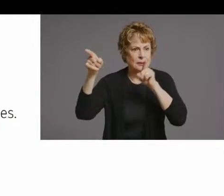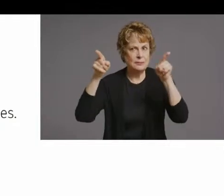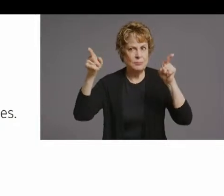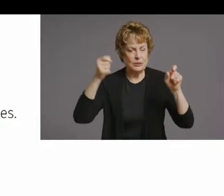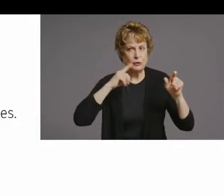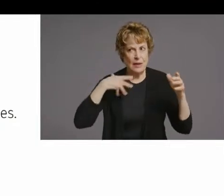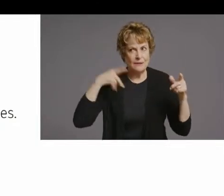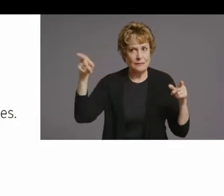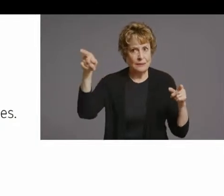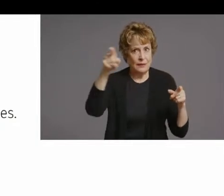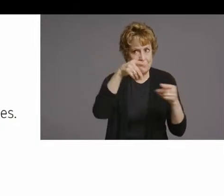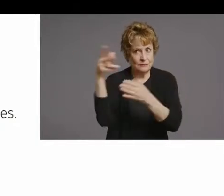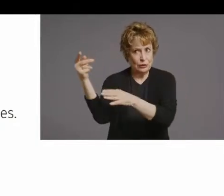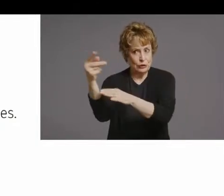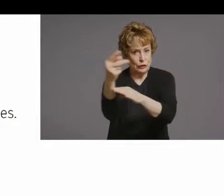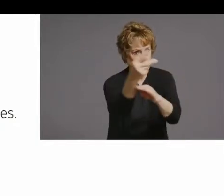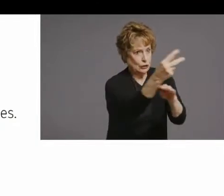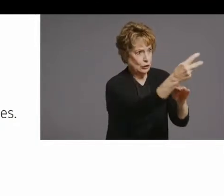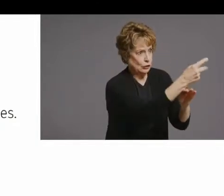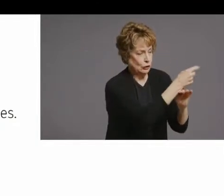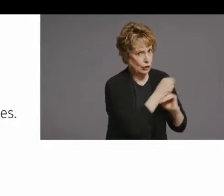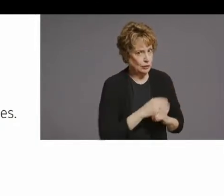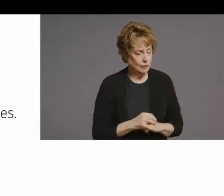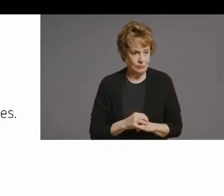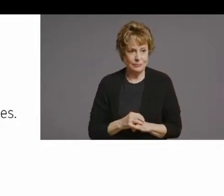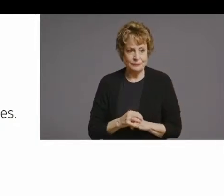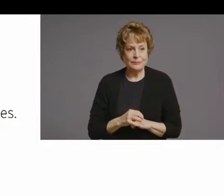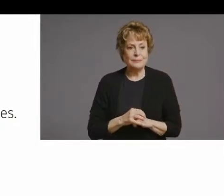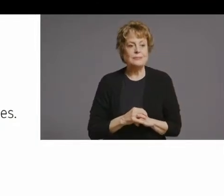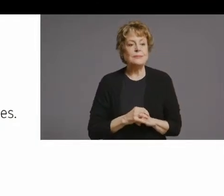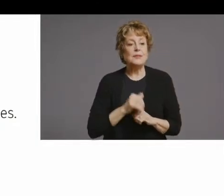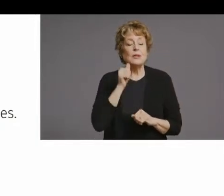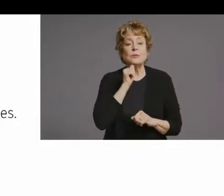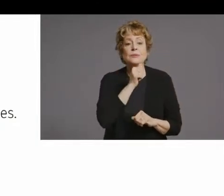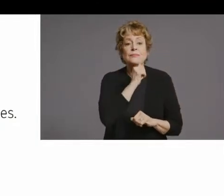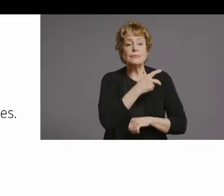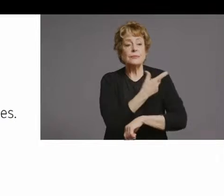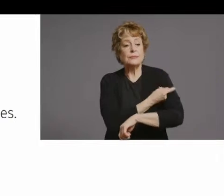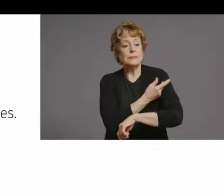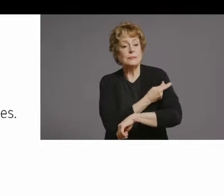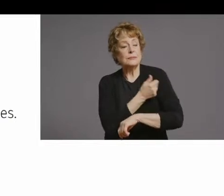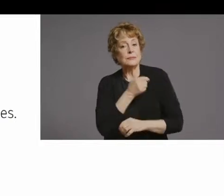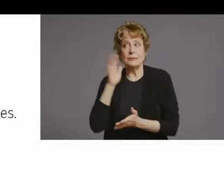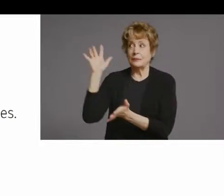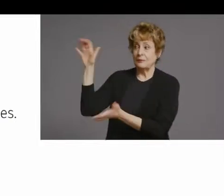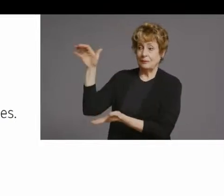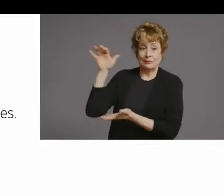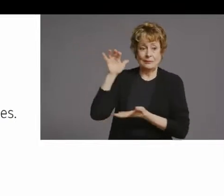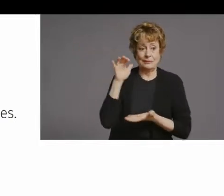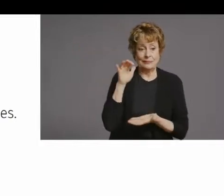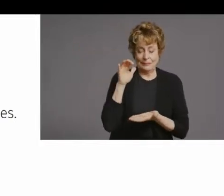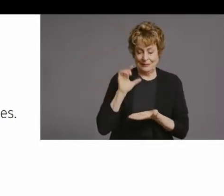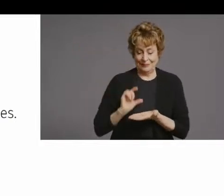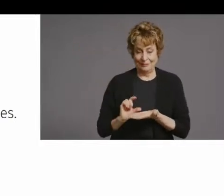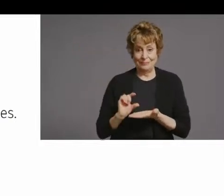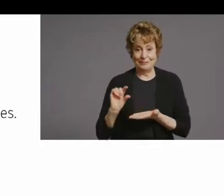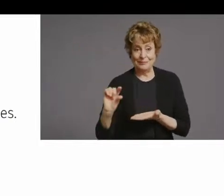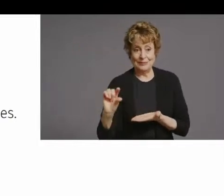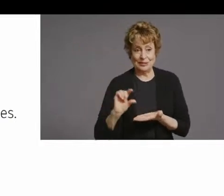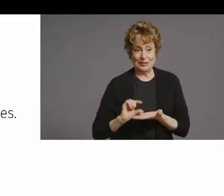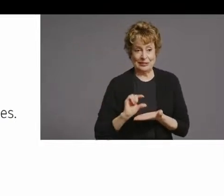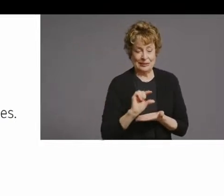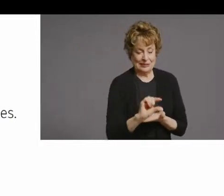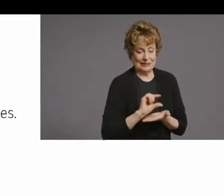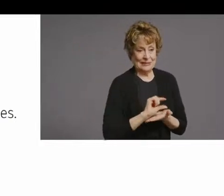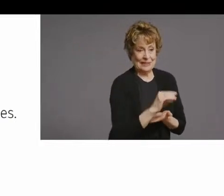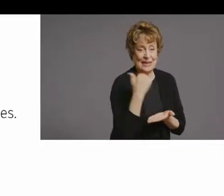Here is Arizona's vaccine allocation from throughout since about December when we first started receiving